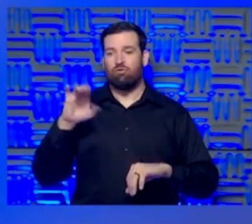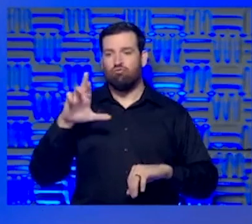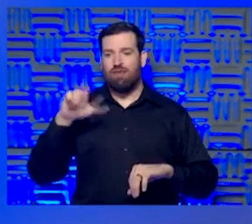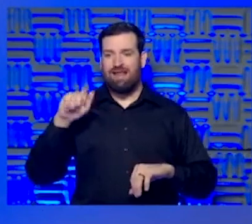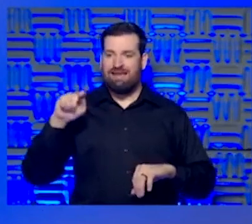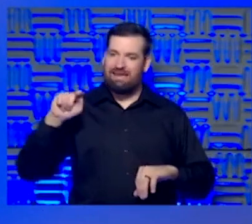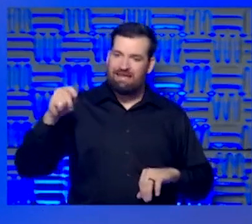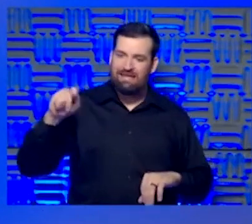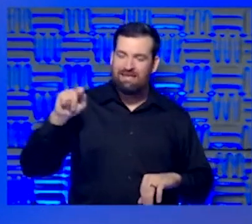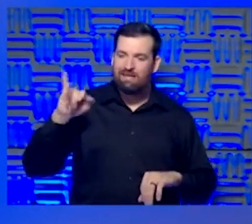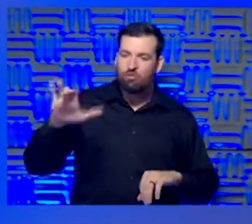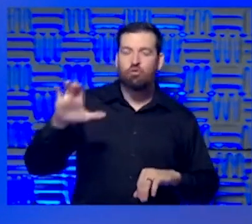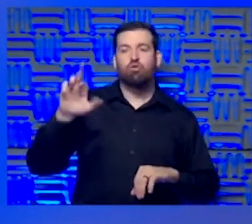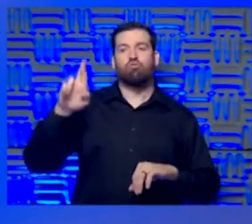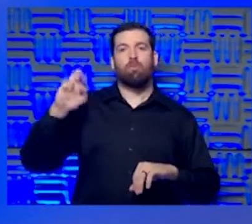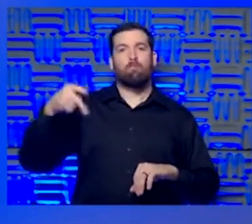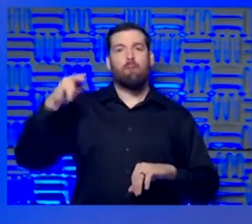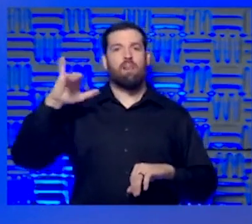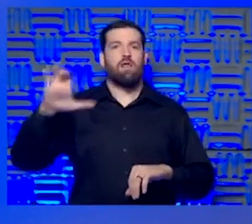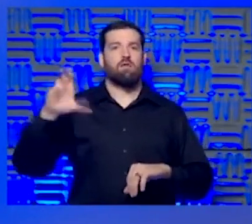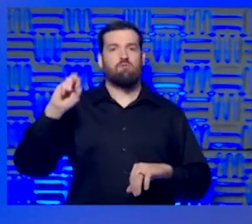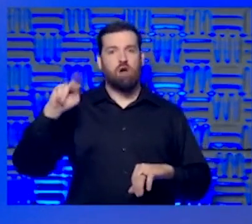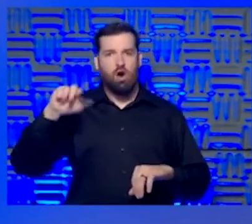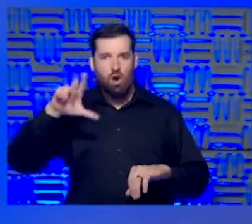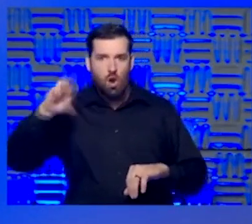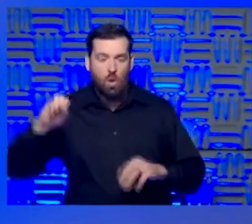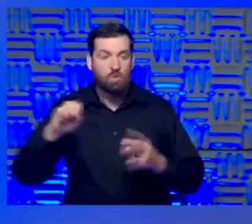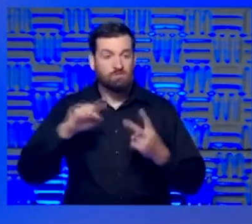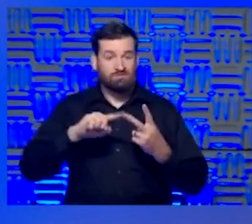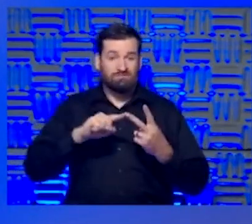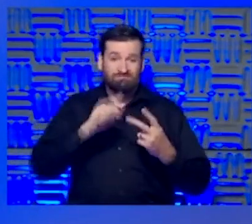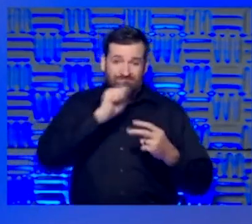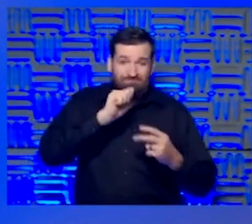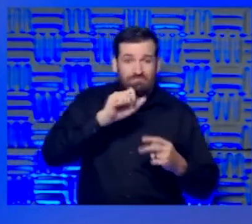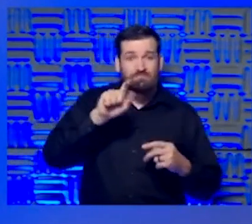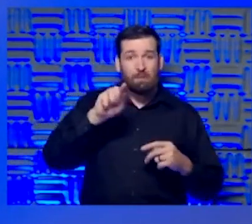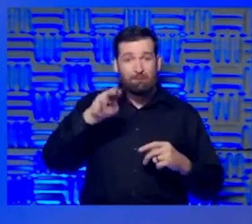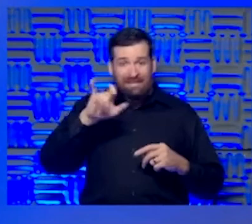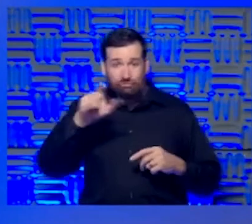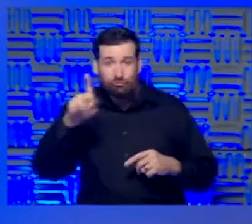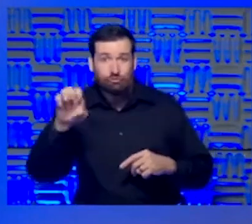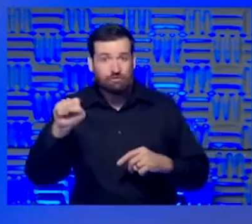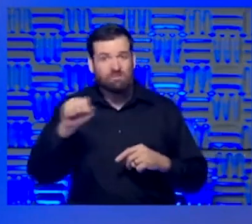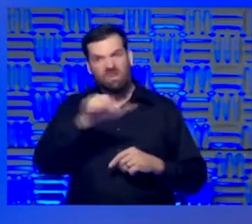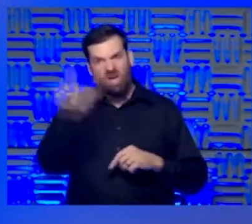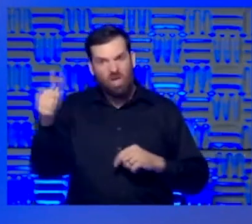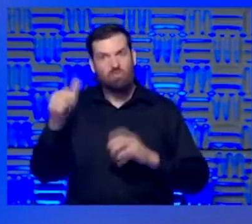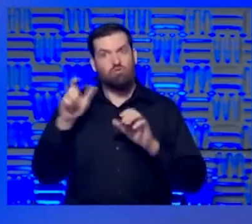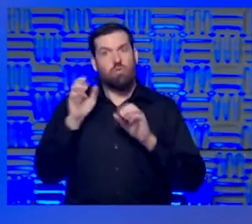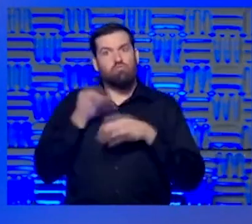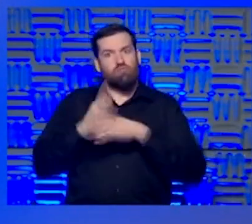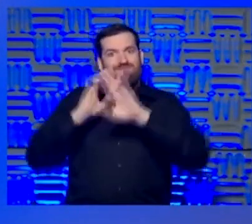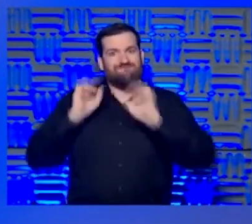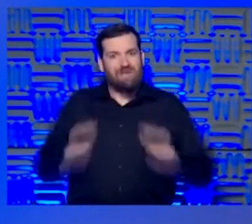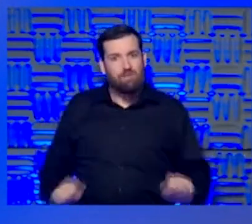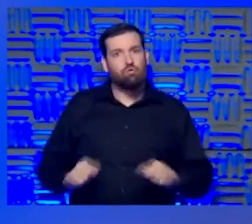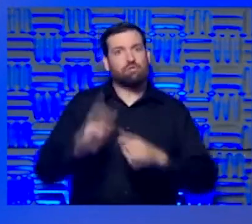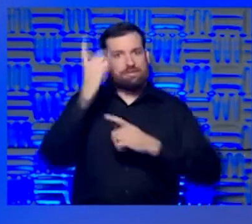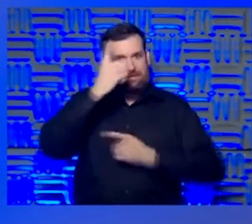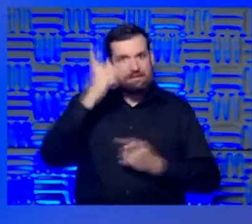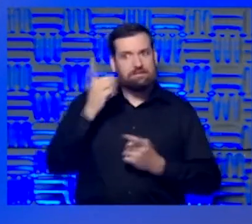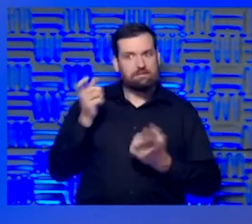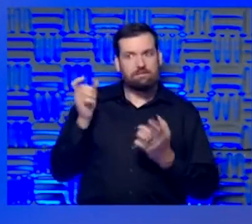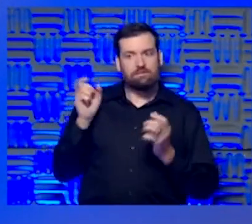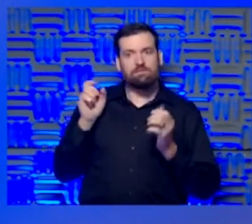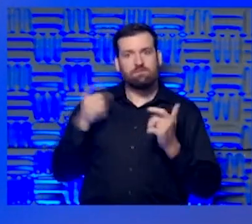with Ebola, but also measles. So there are still things that we can easily prevent in the time of COVID that we need to